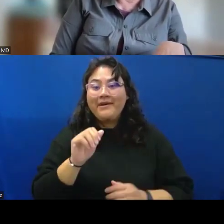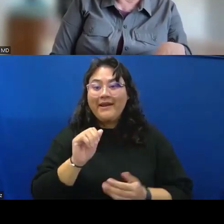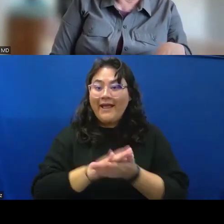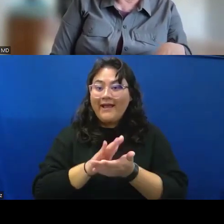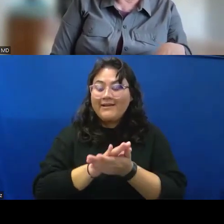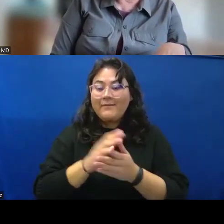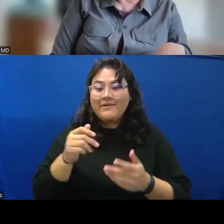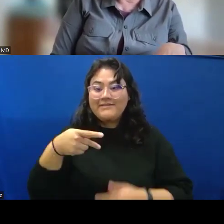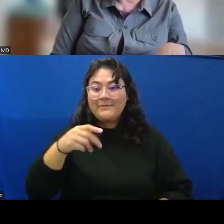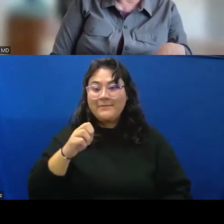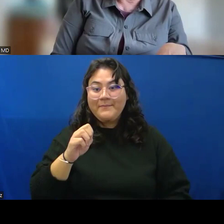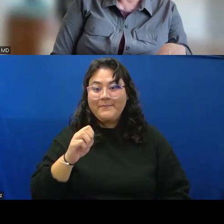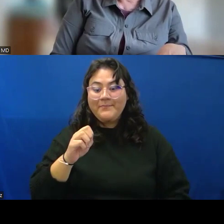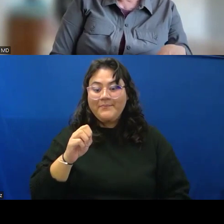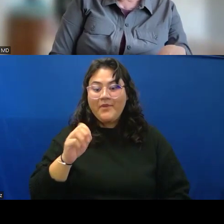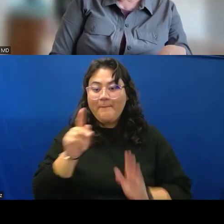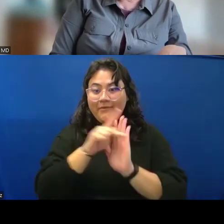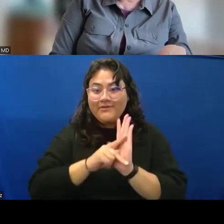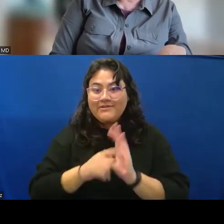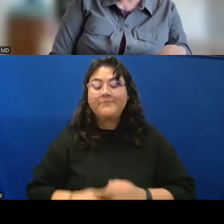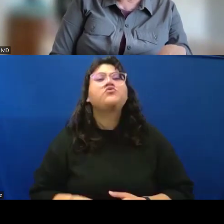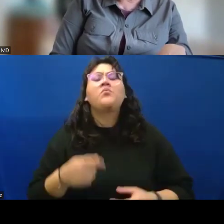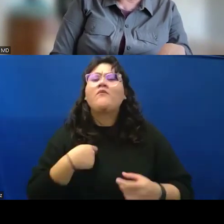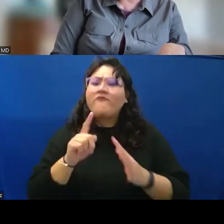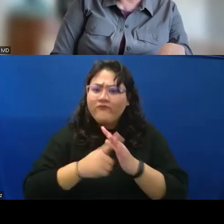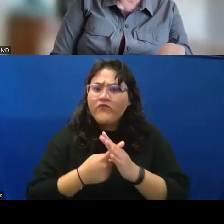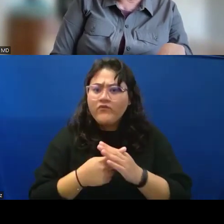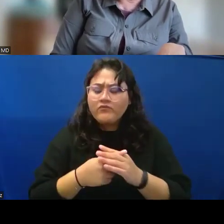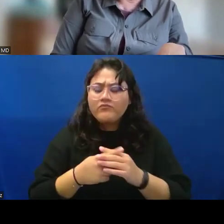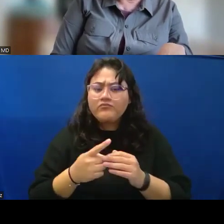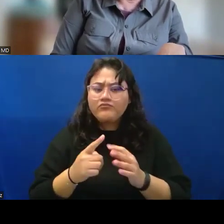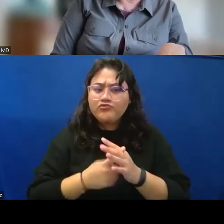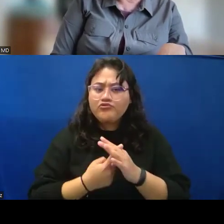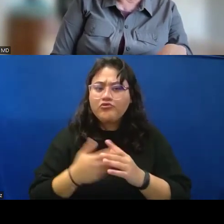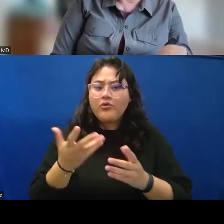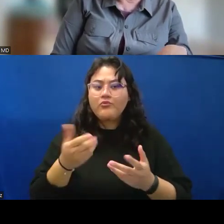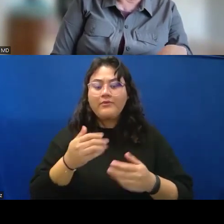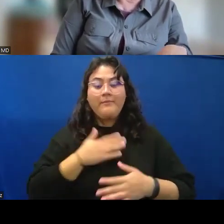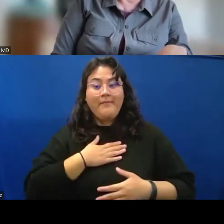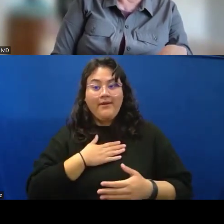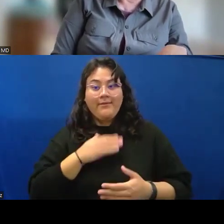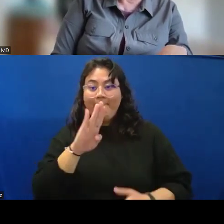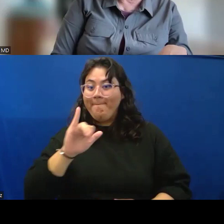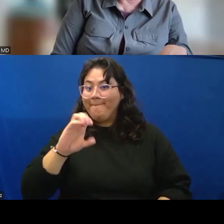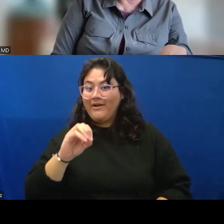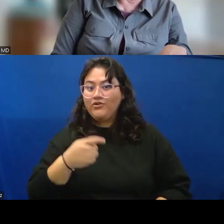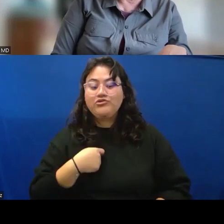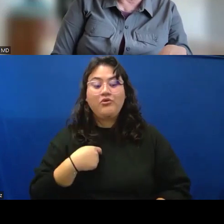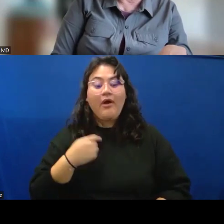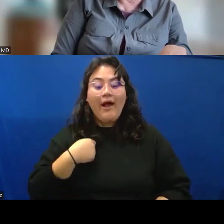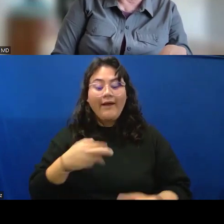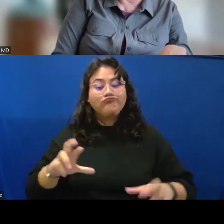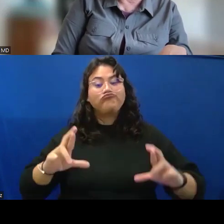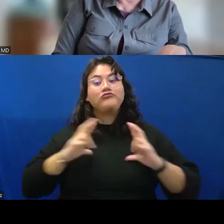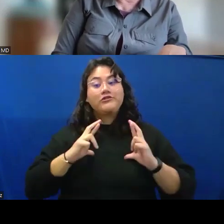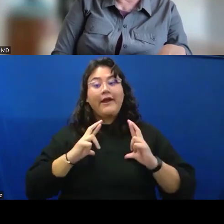little bit more about my background. As you heard, I'm located in Albuquerque, New Mexico, and I'm retired from clinical